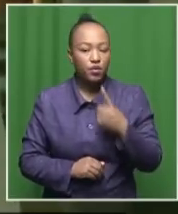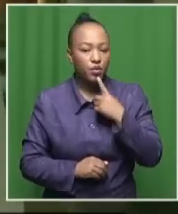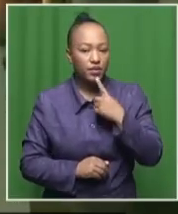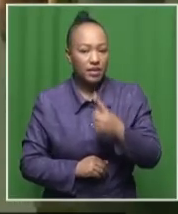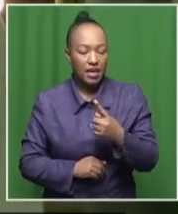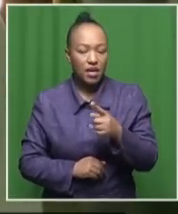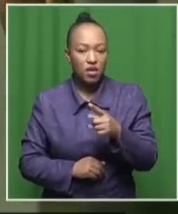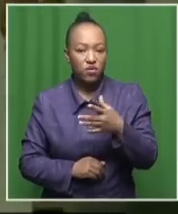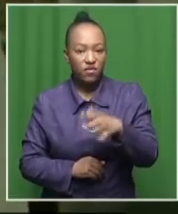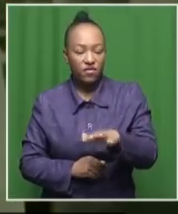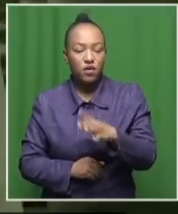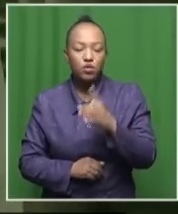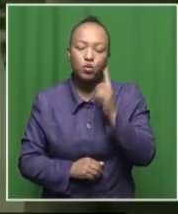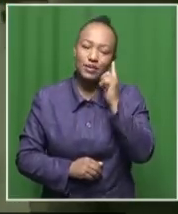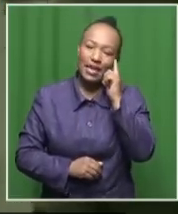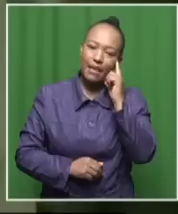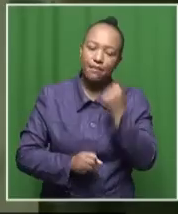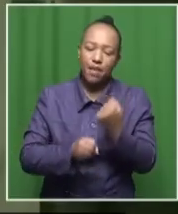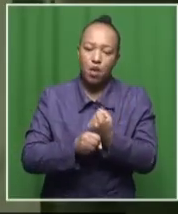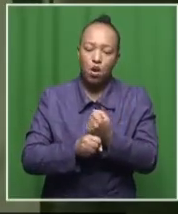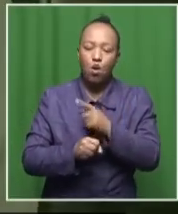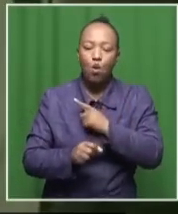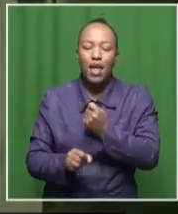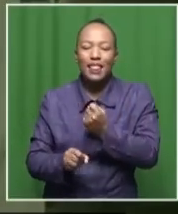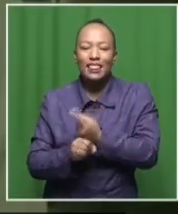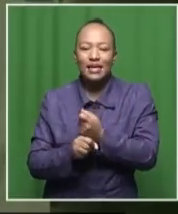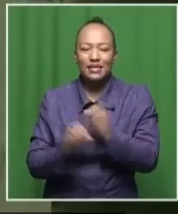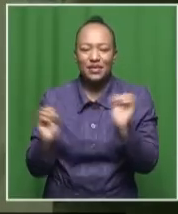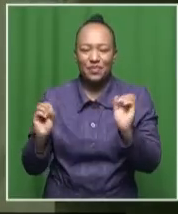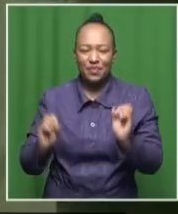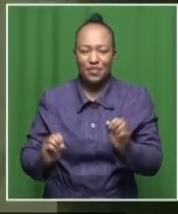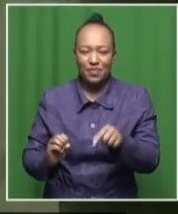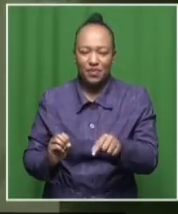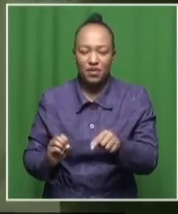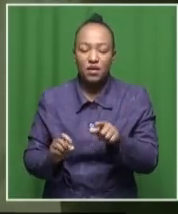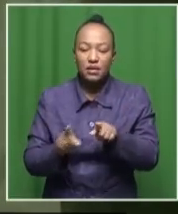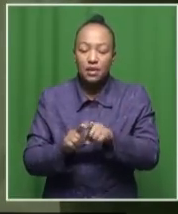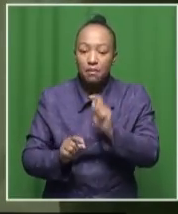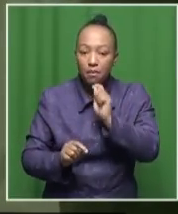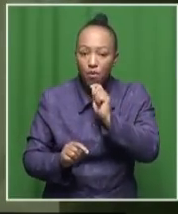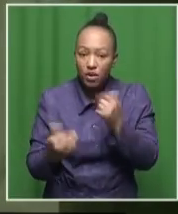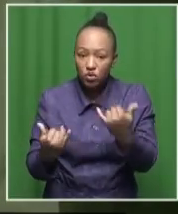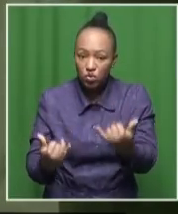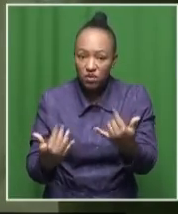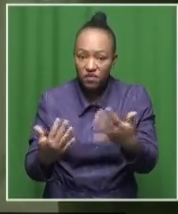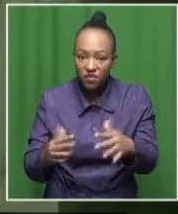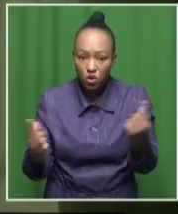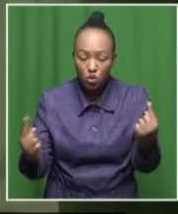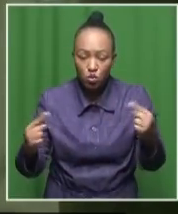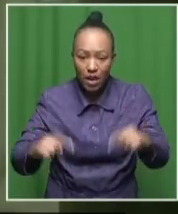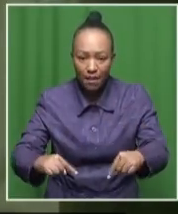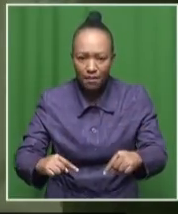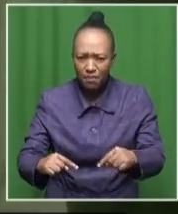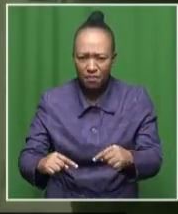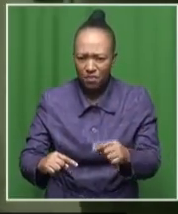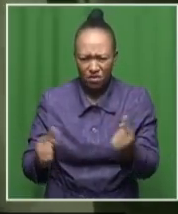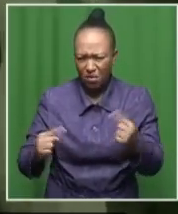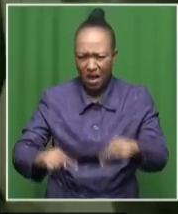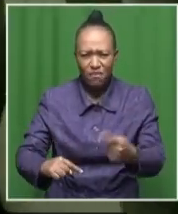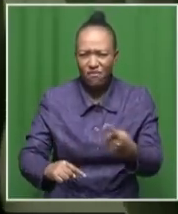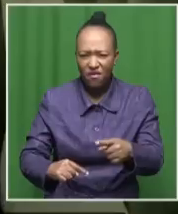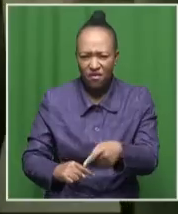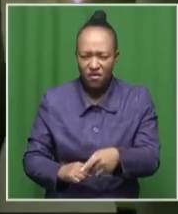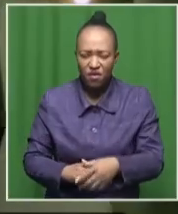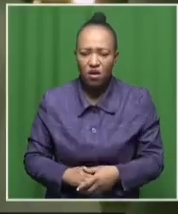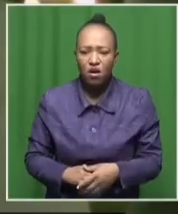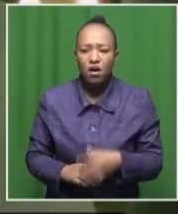to sleep at work because there were no taxis, and then this morning you came here. Ubuzotini, what did you come? At the time I